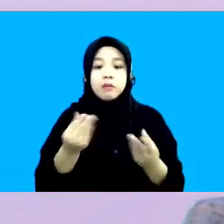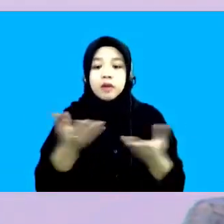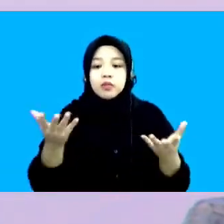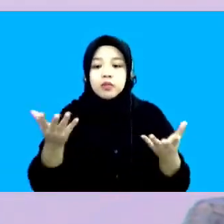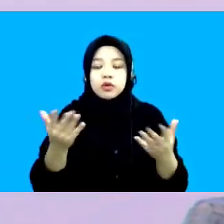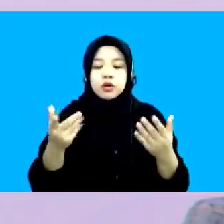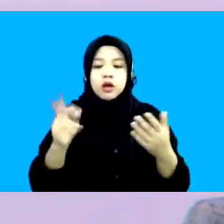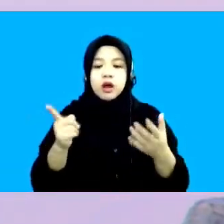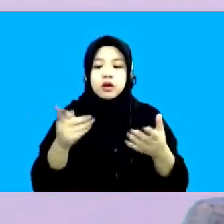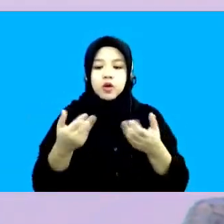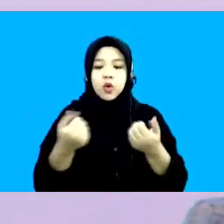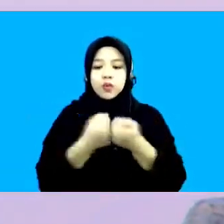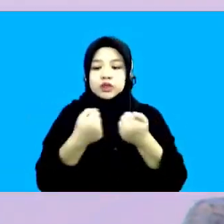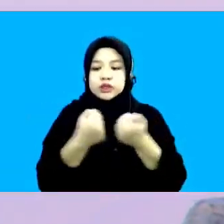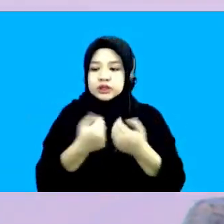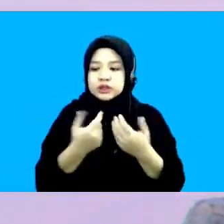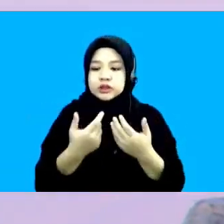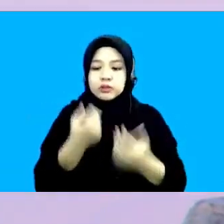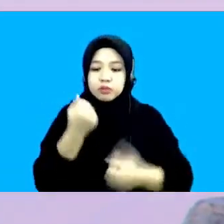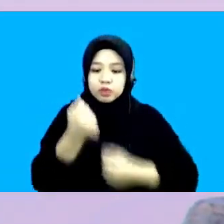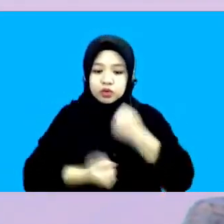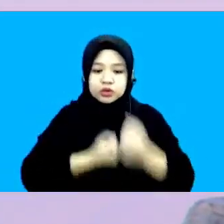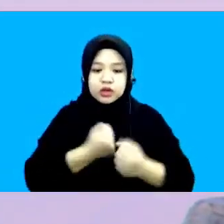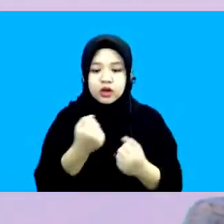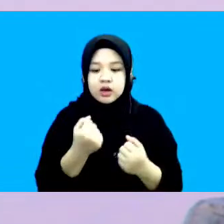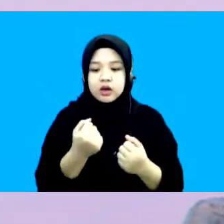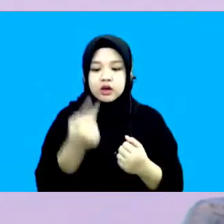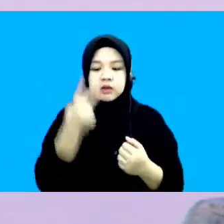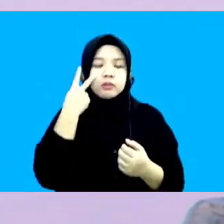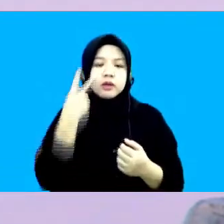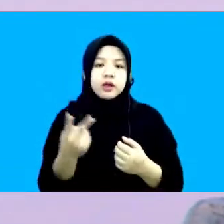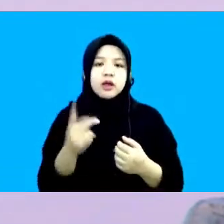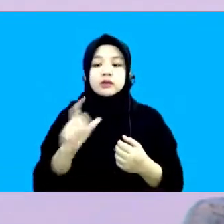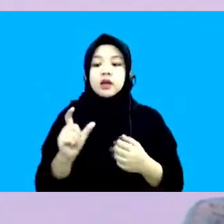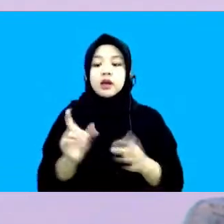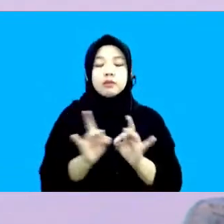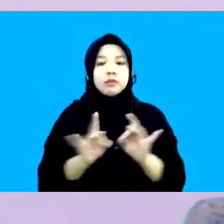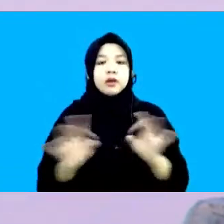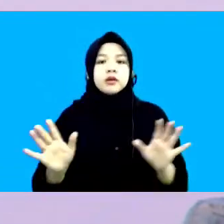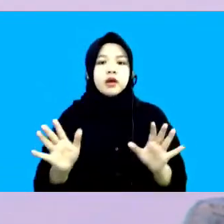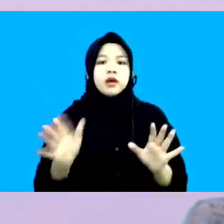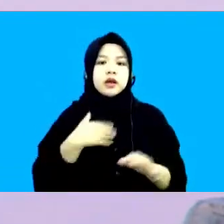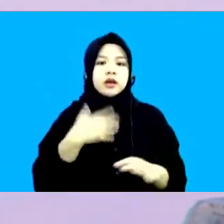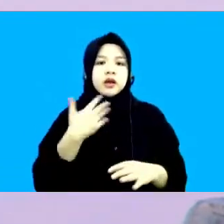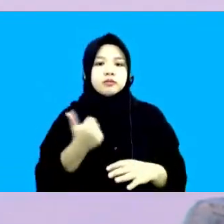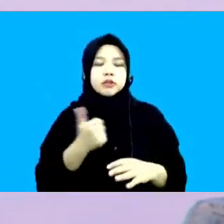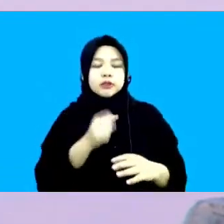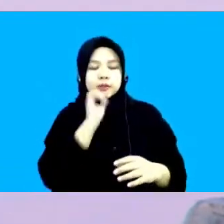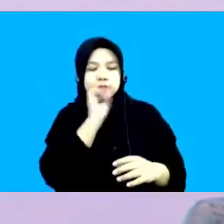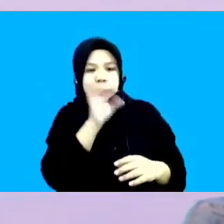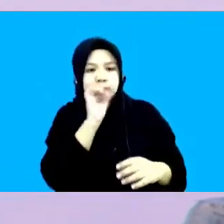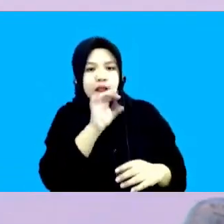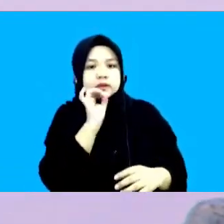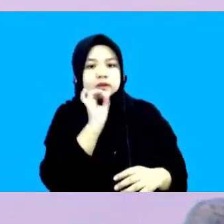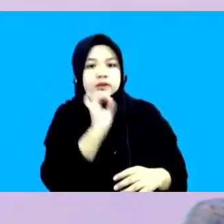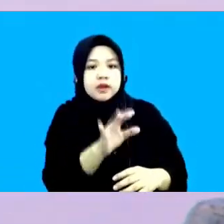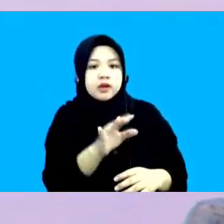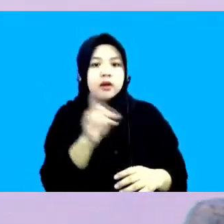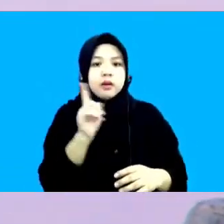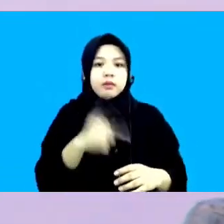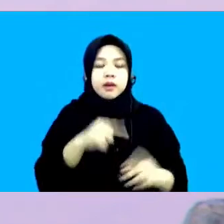who are at disadvantage cannot get through the pandemic. I mean, they don't have any